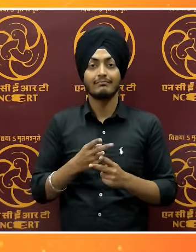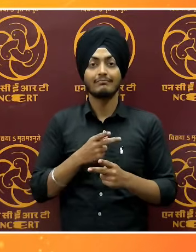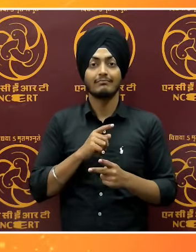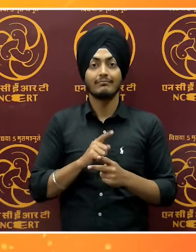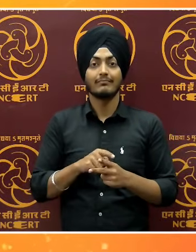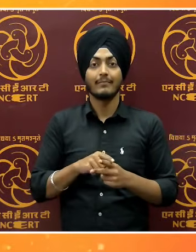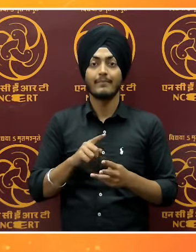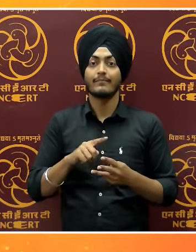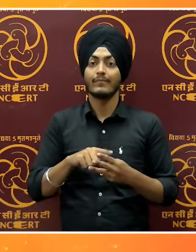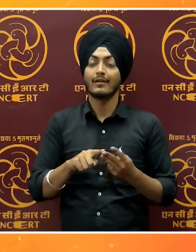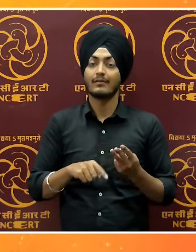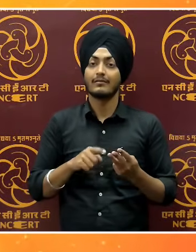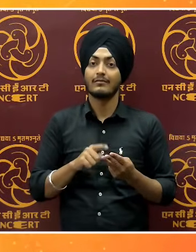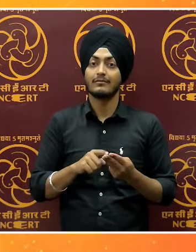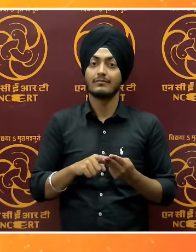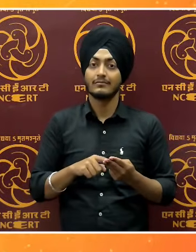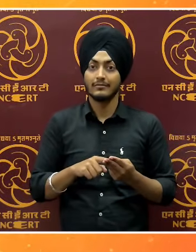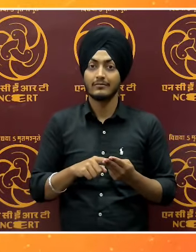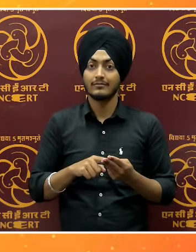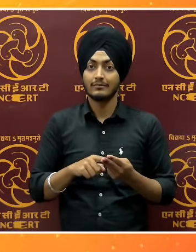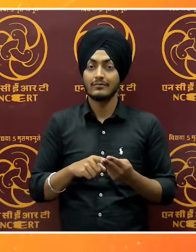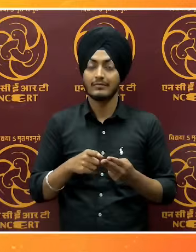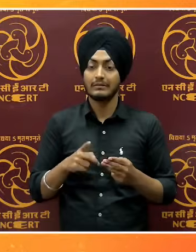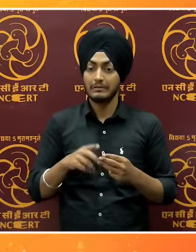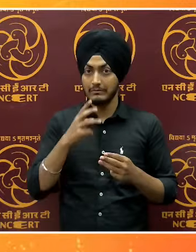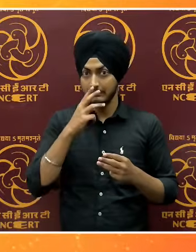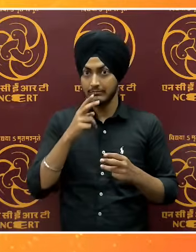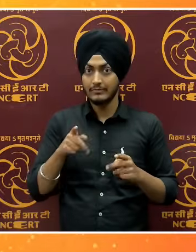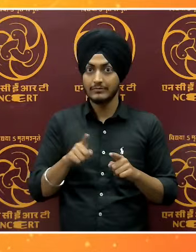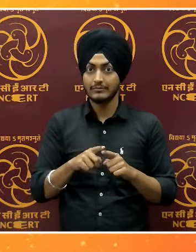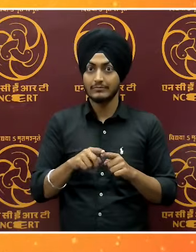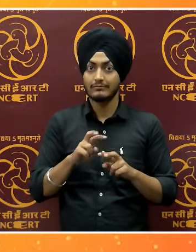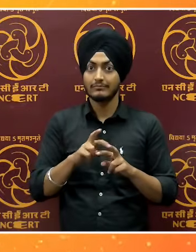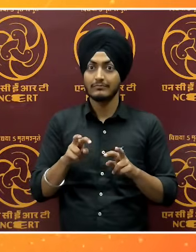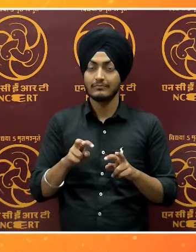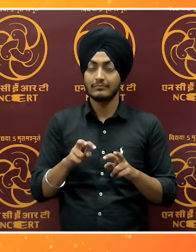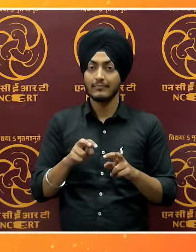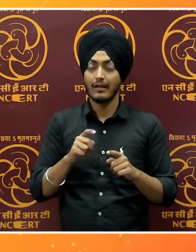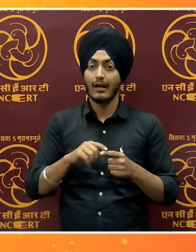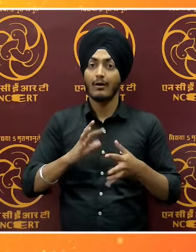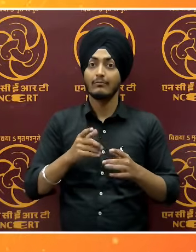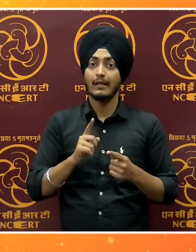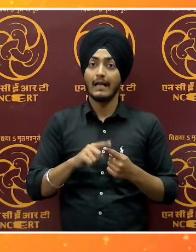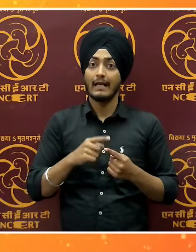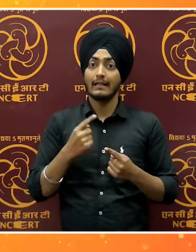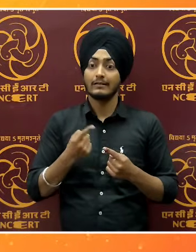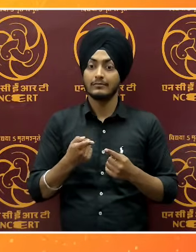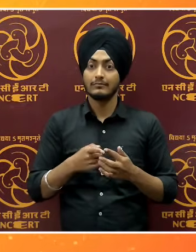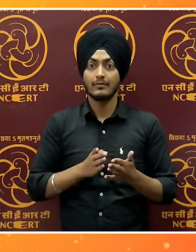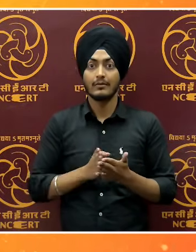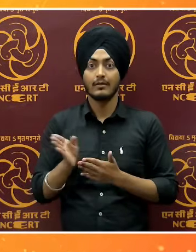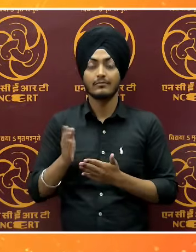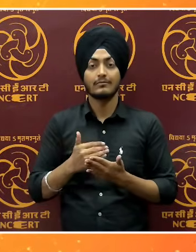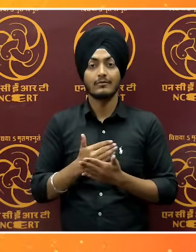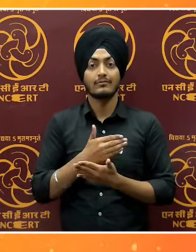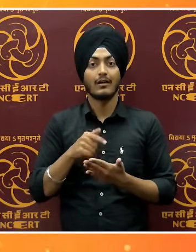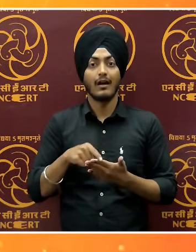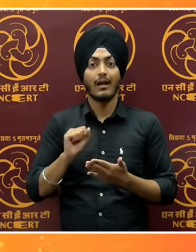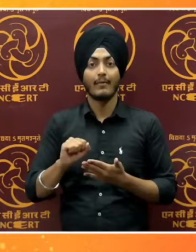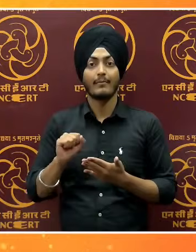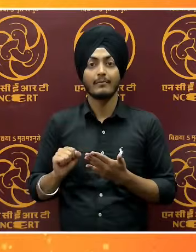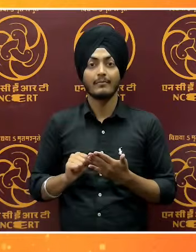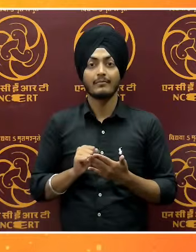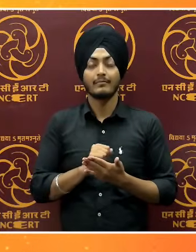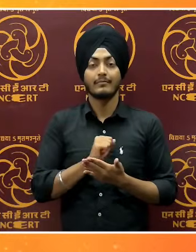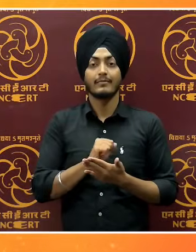three fingers mutually perpendicular, then each finger will represent some direction. That is the